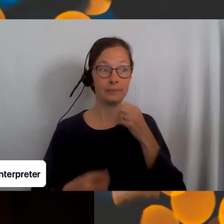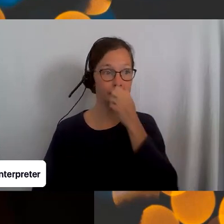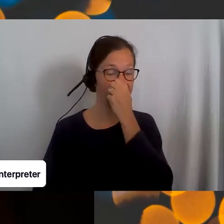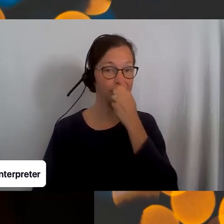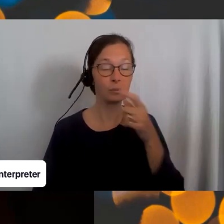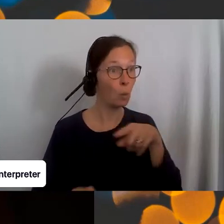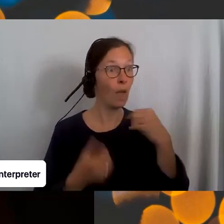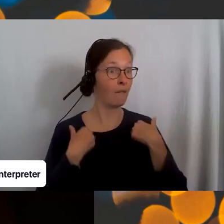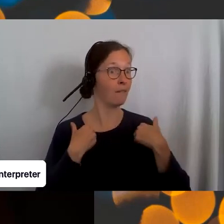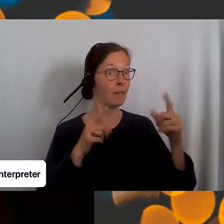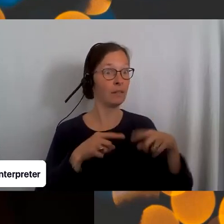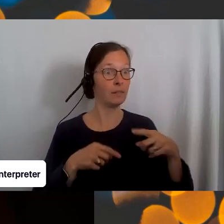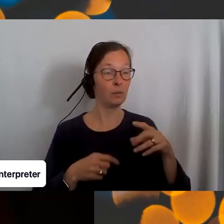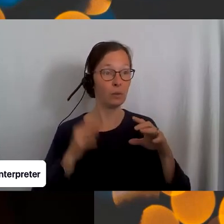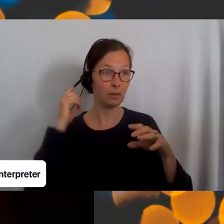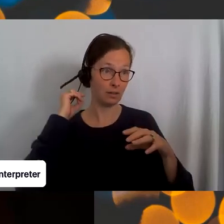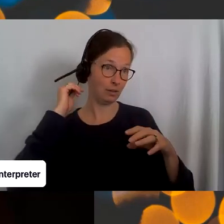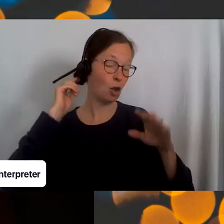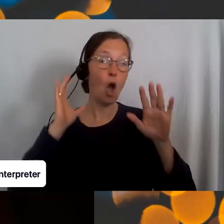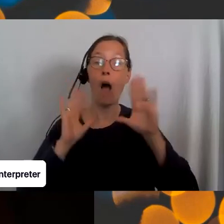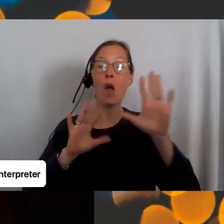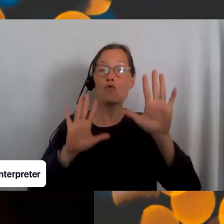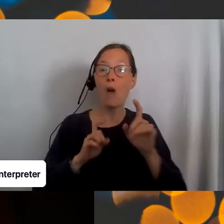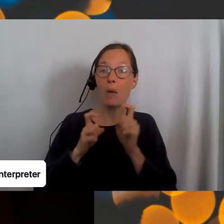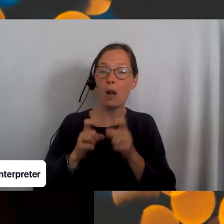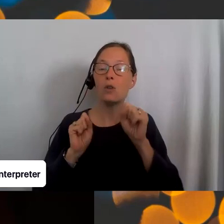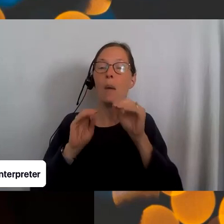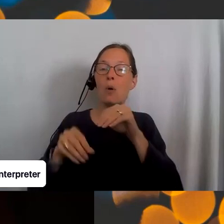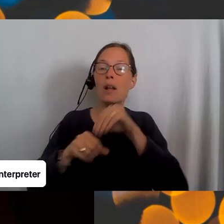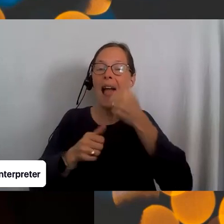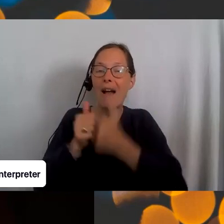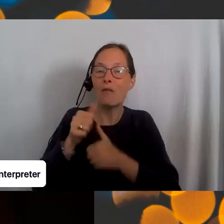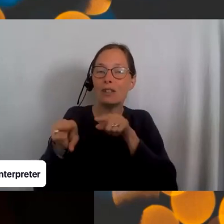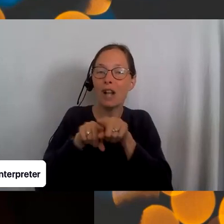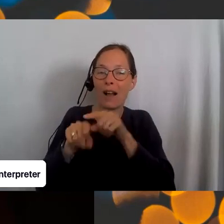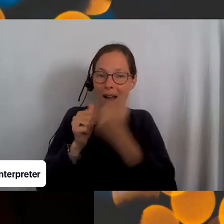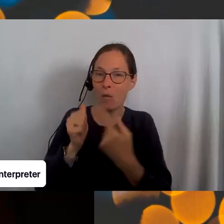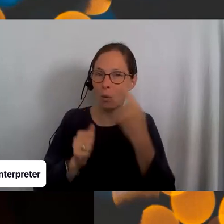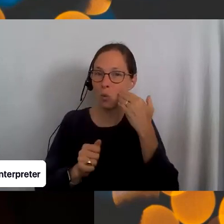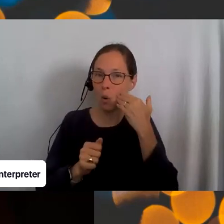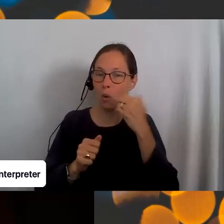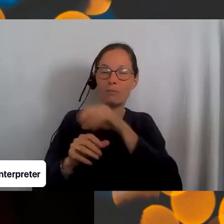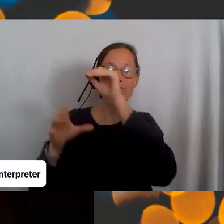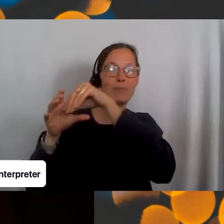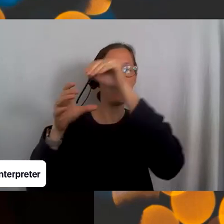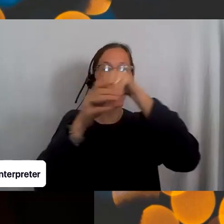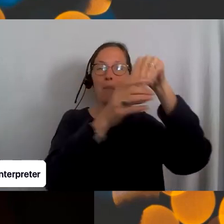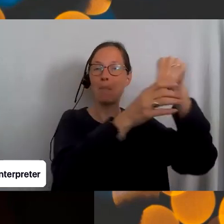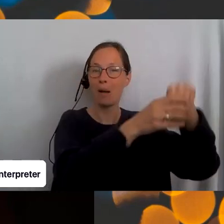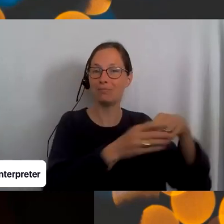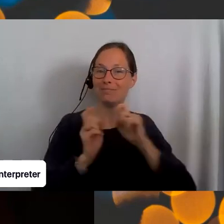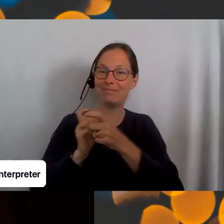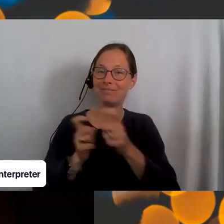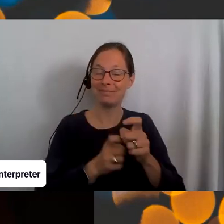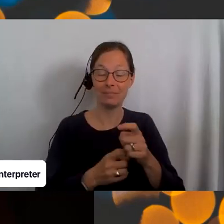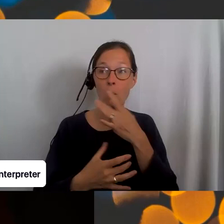So, addictive. They're great little presents. You could put one in every stocking of everyone you know at Christmas. If you'd like to come